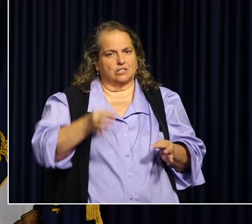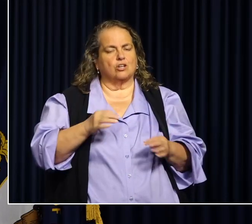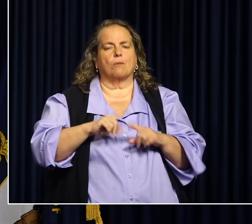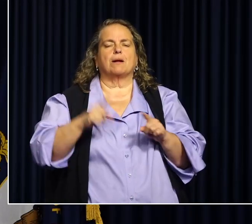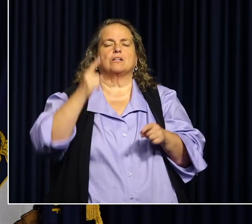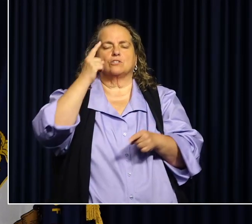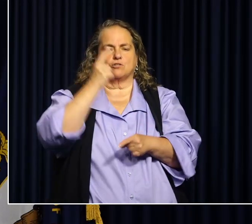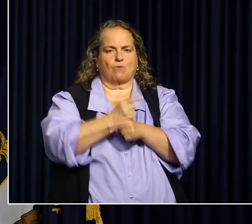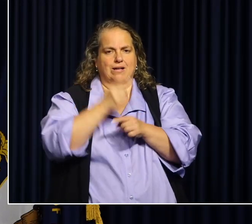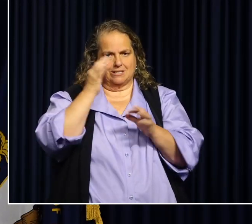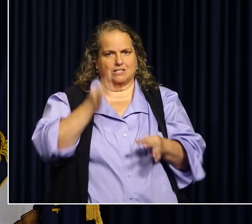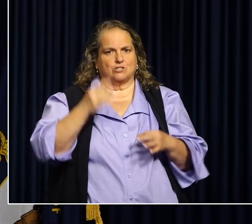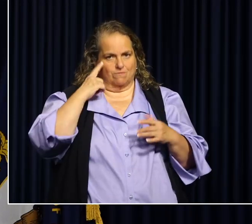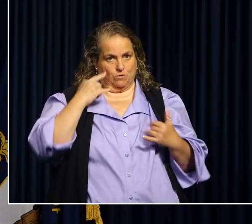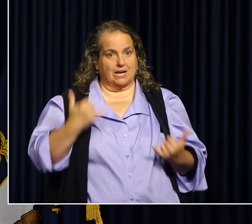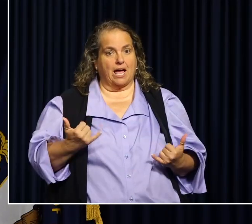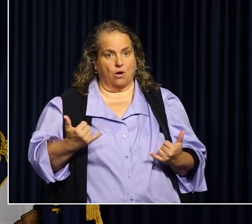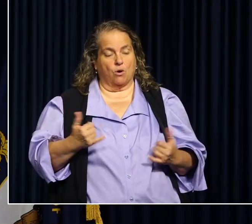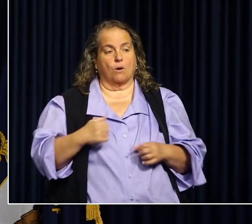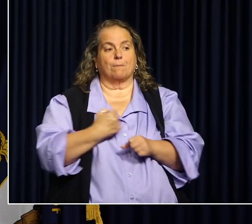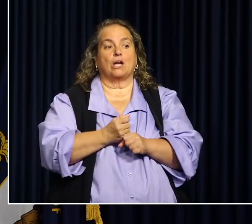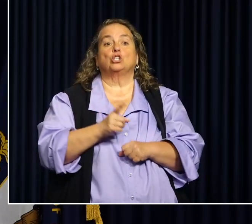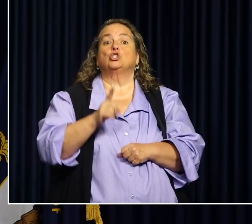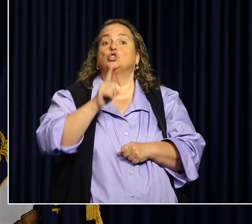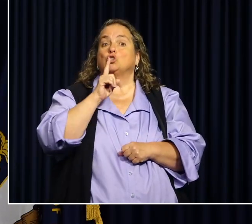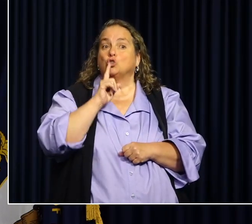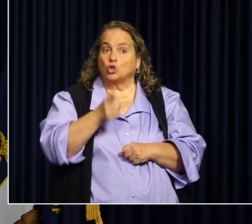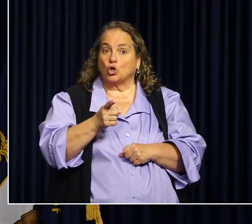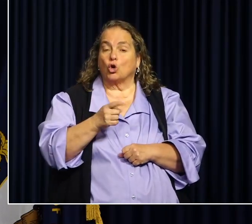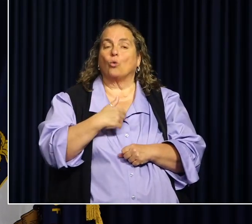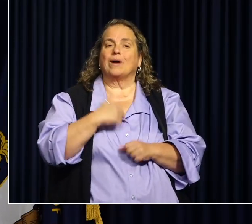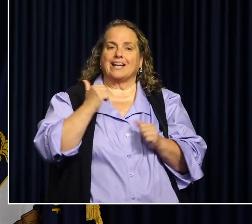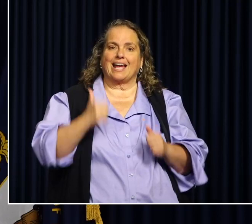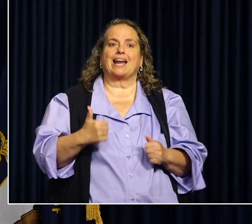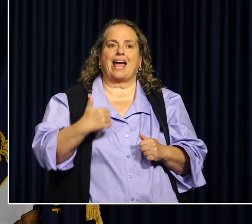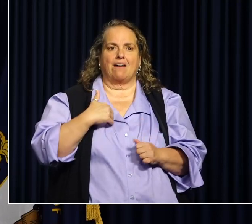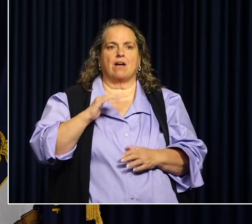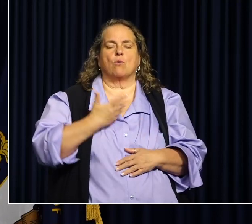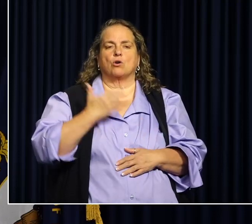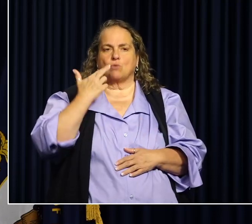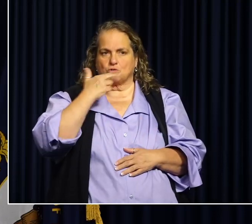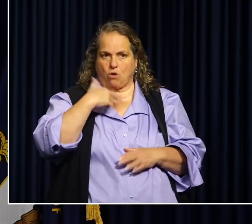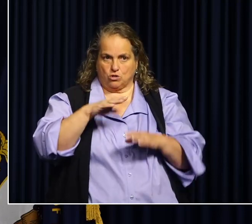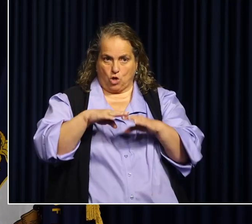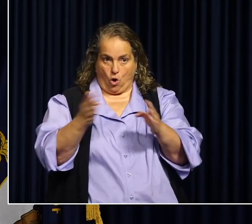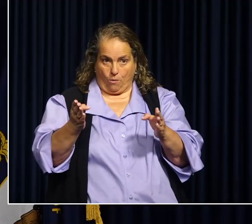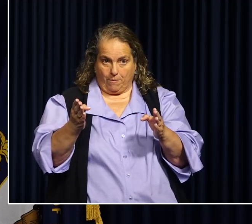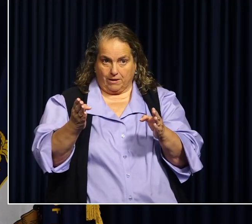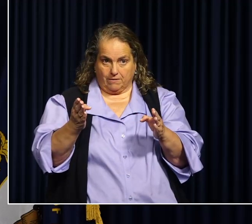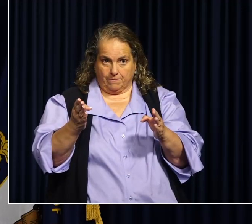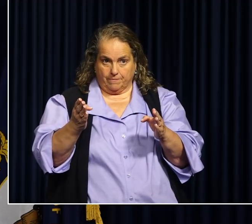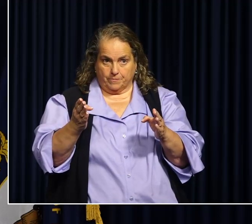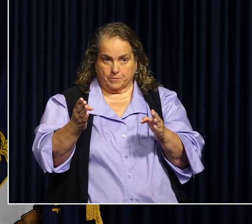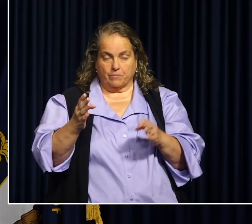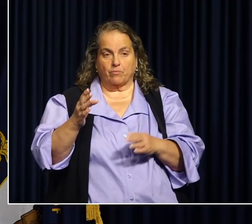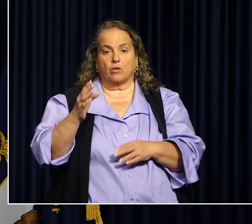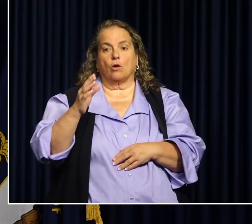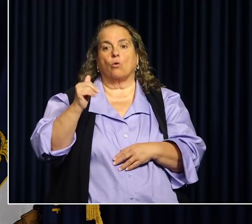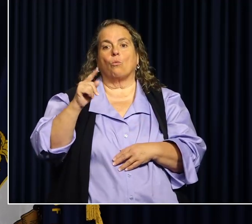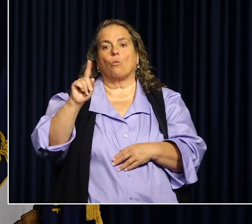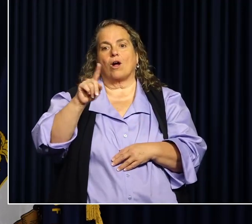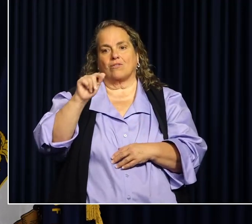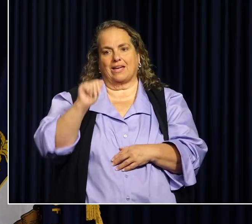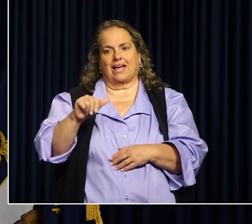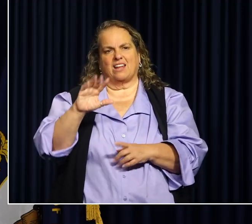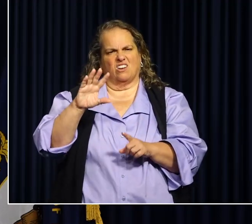right decision for now to make sure that we can have our restaurants open at the capacity they start and that they can increase,